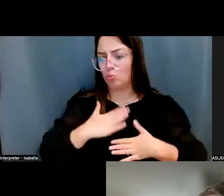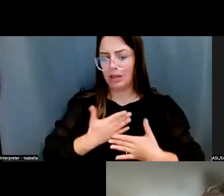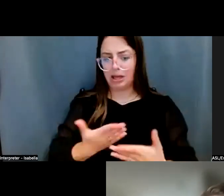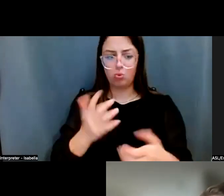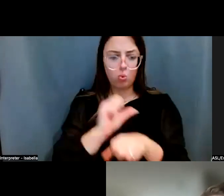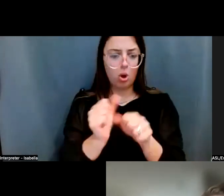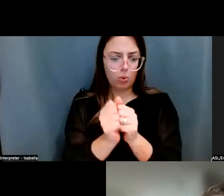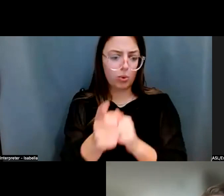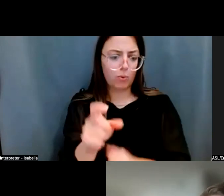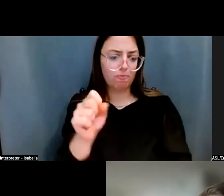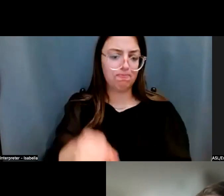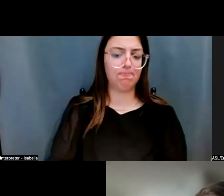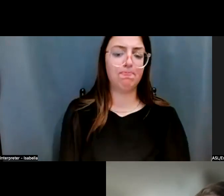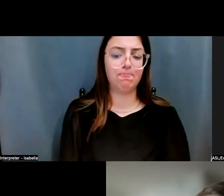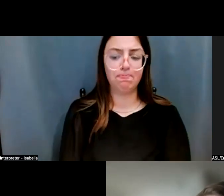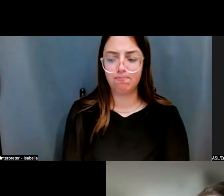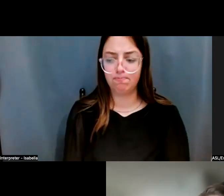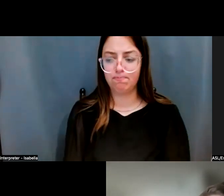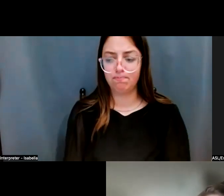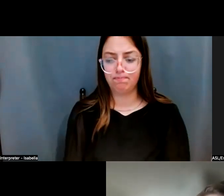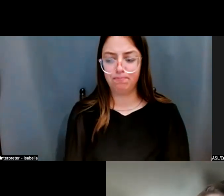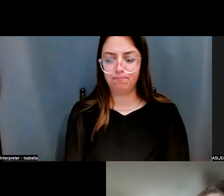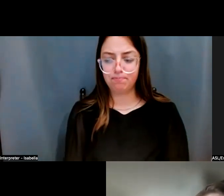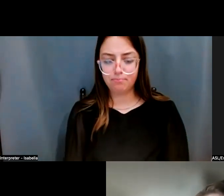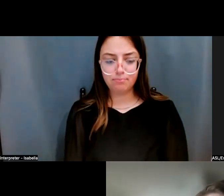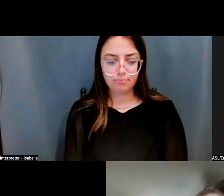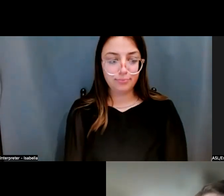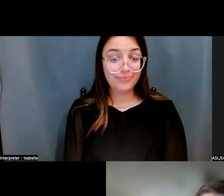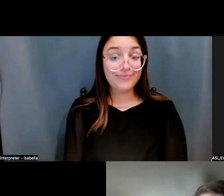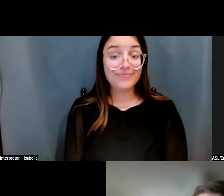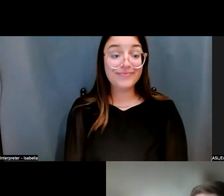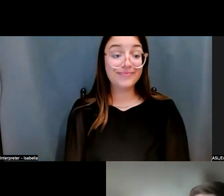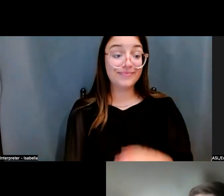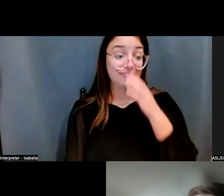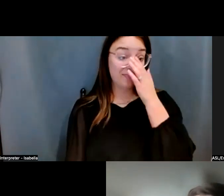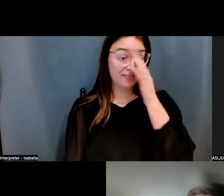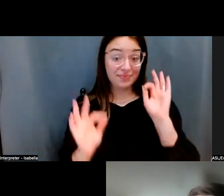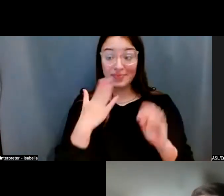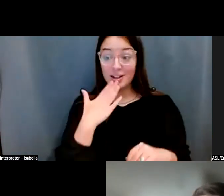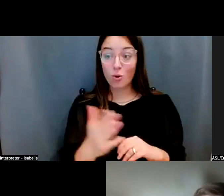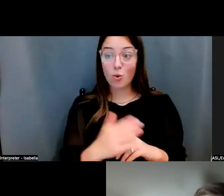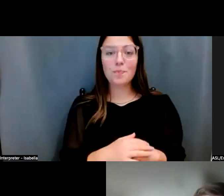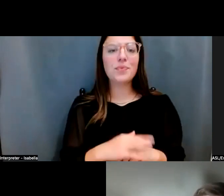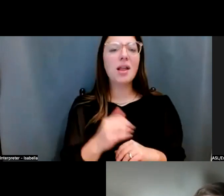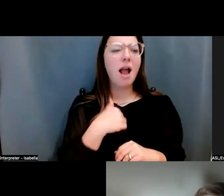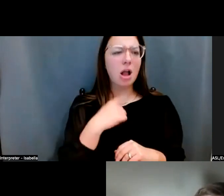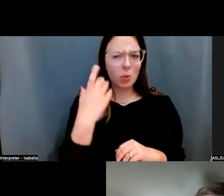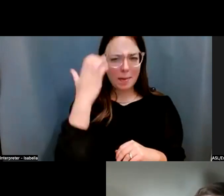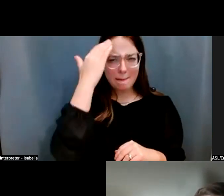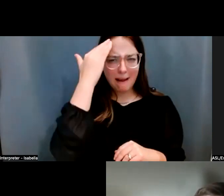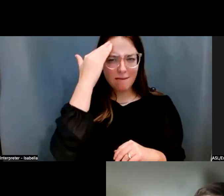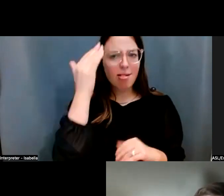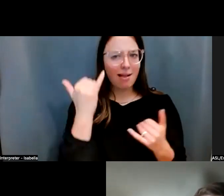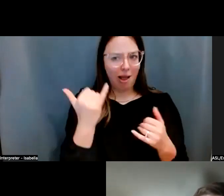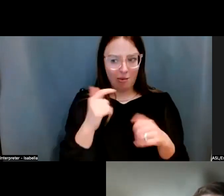Okay, great, thank you. Sarah. And I just wanted to be mindful, we